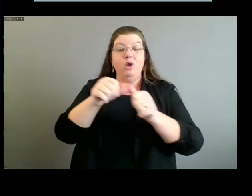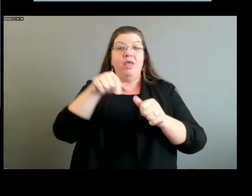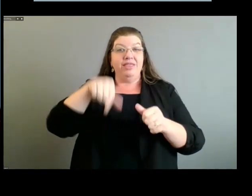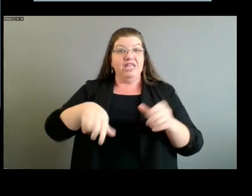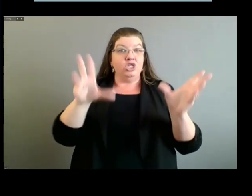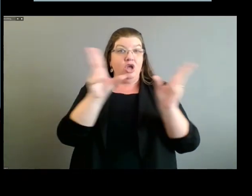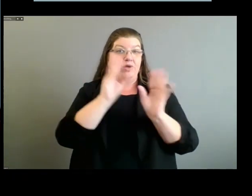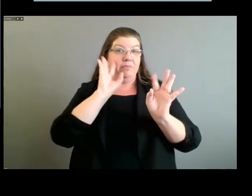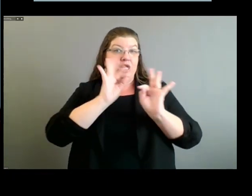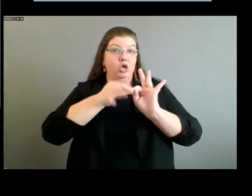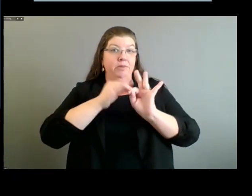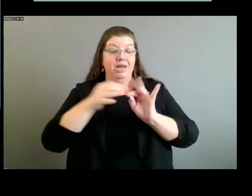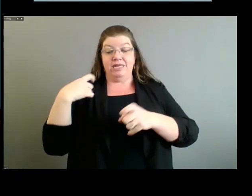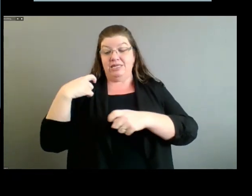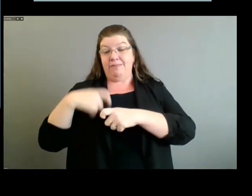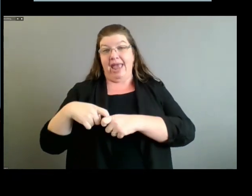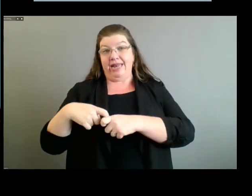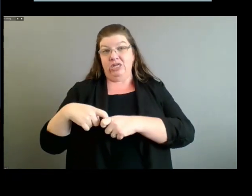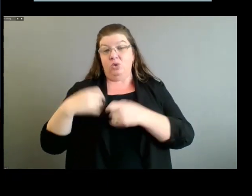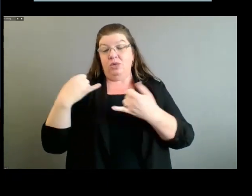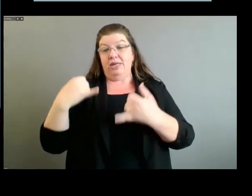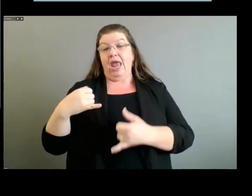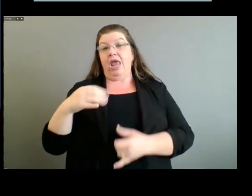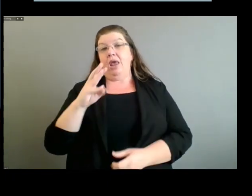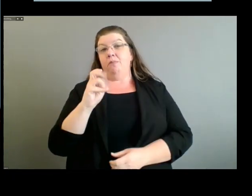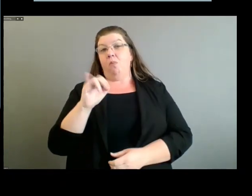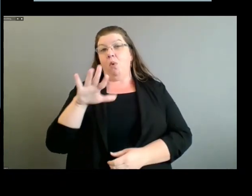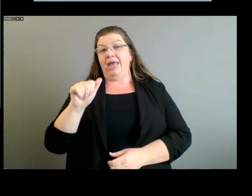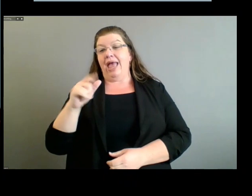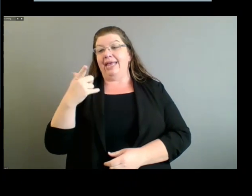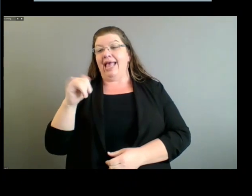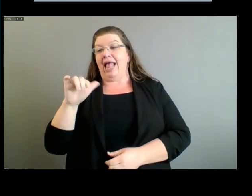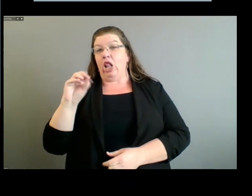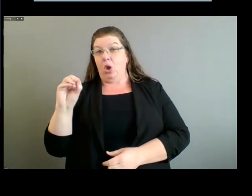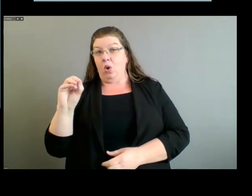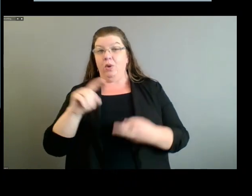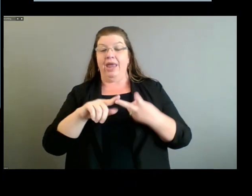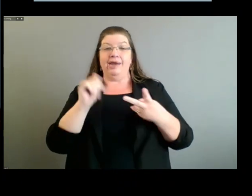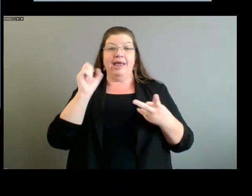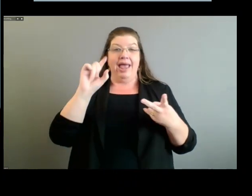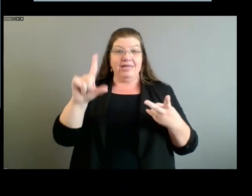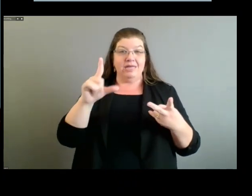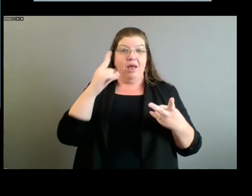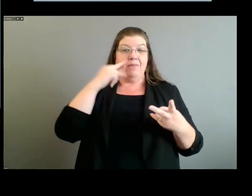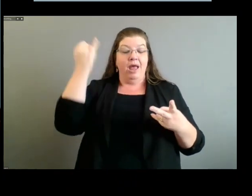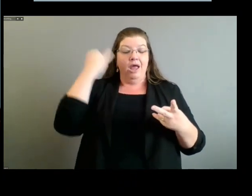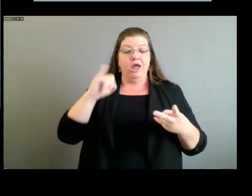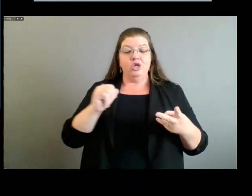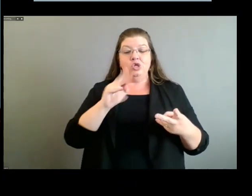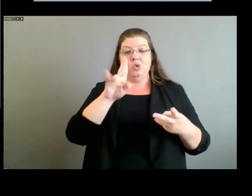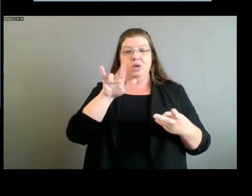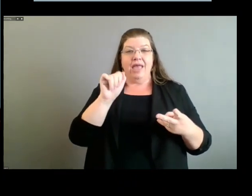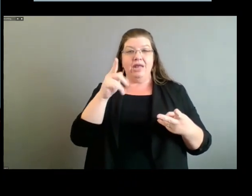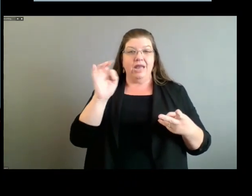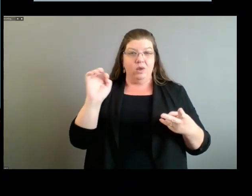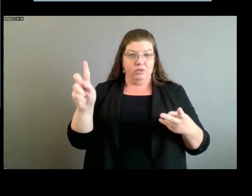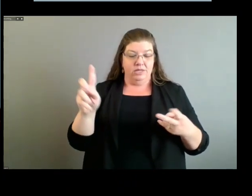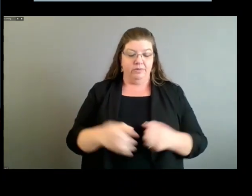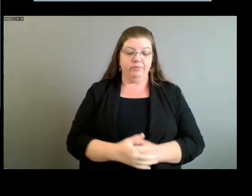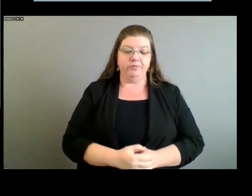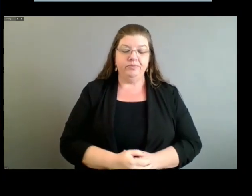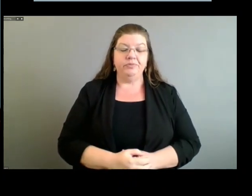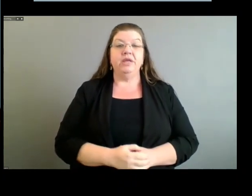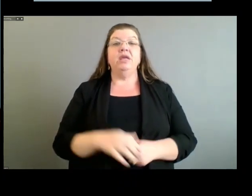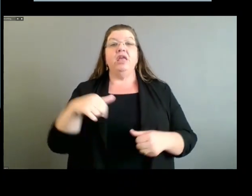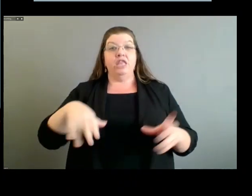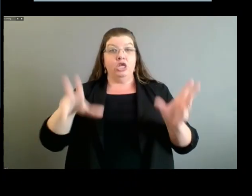is being interpreted in Spanish today by Moira Gallo and in American Sign Language by Julia Townsend. Videos of the